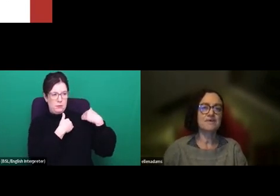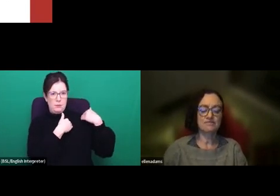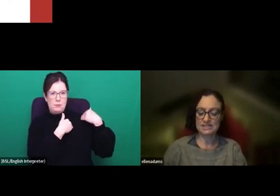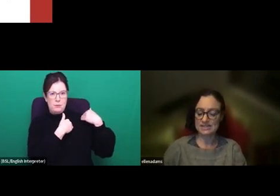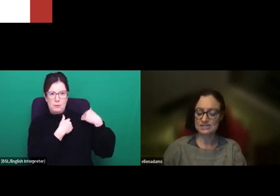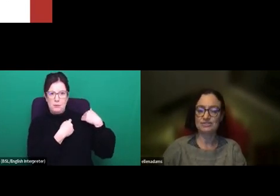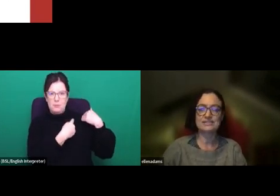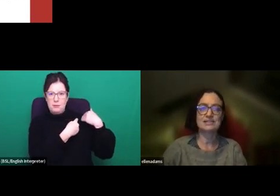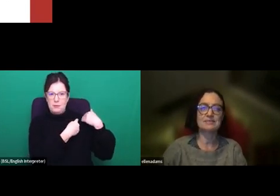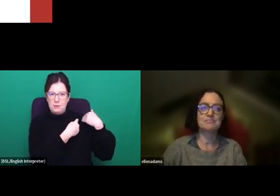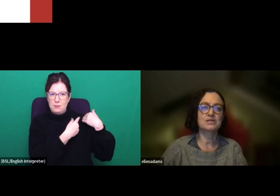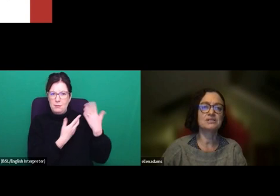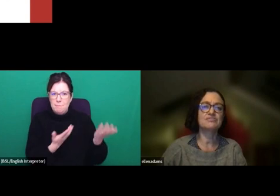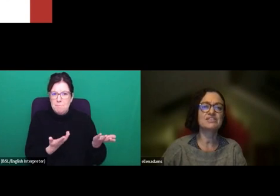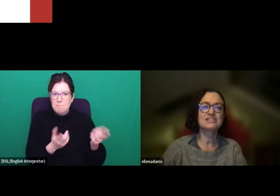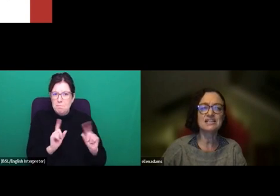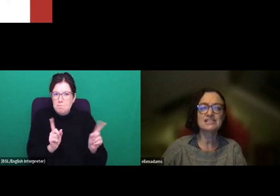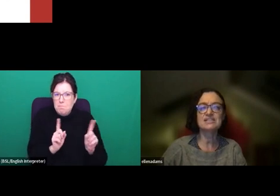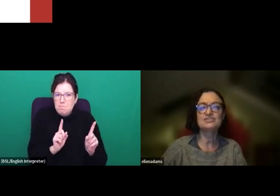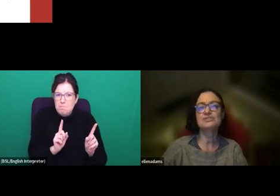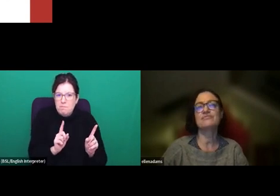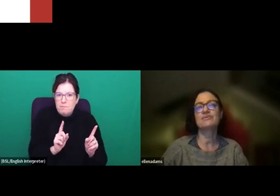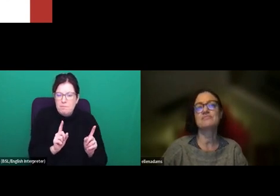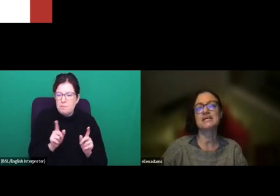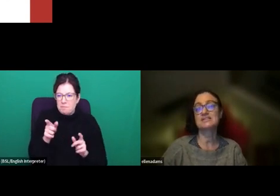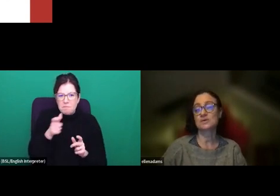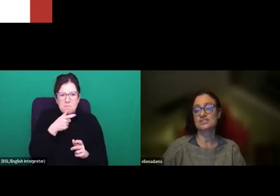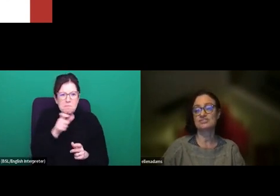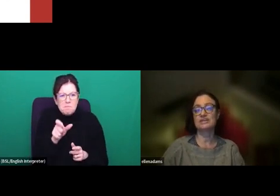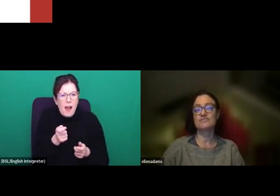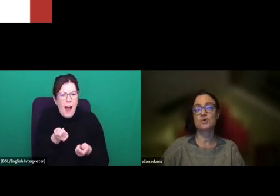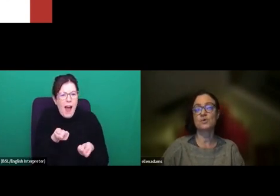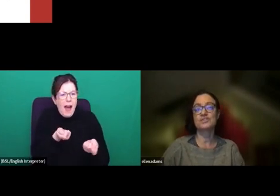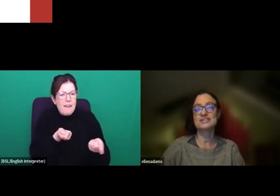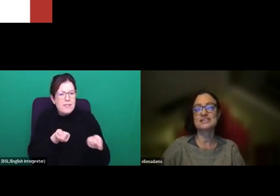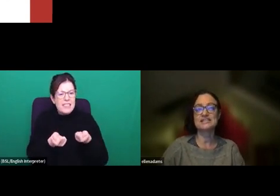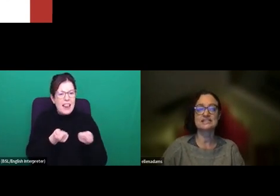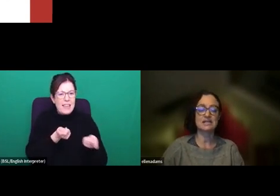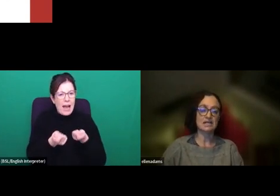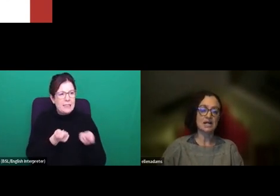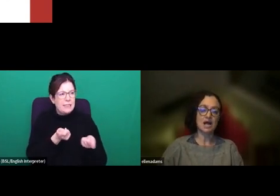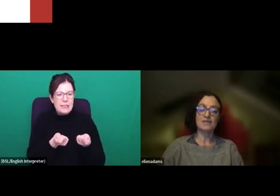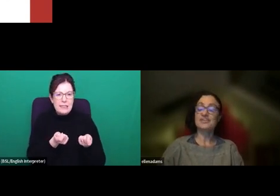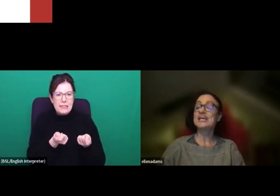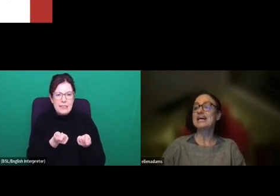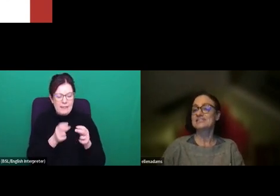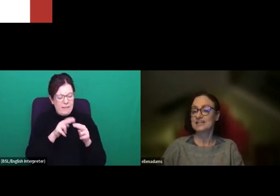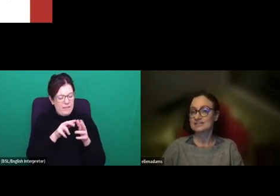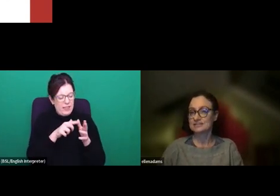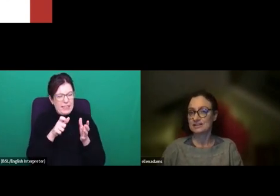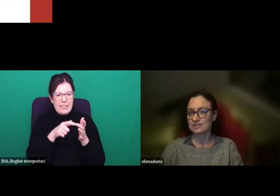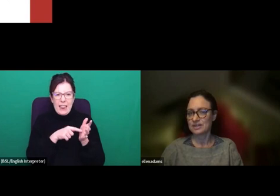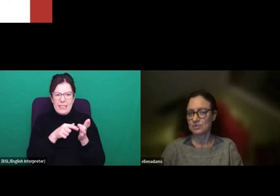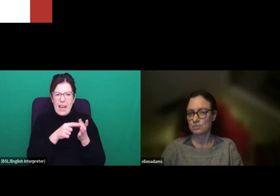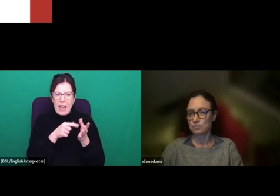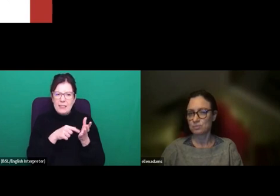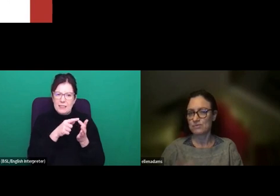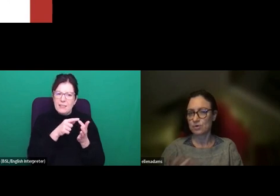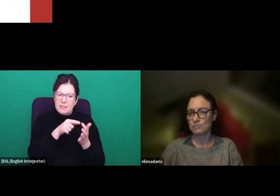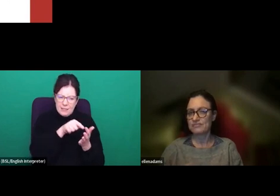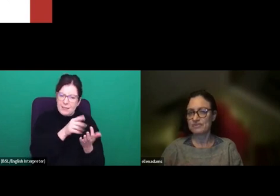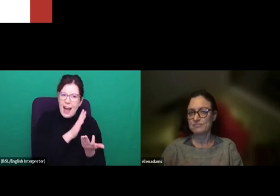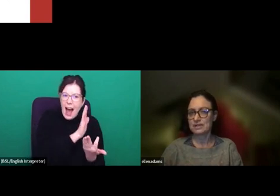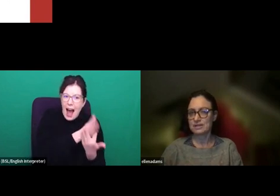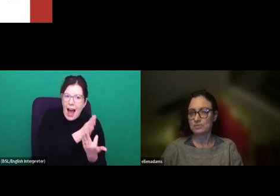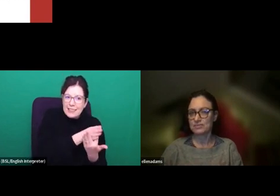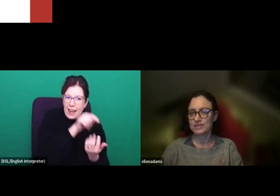here very interesting because facilitation for me is quite straightforward. This is the access that we'll